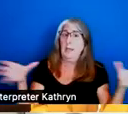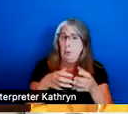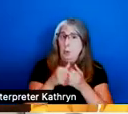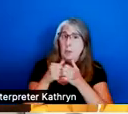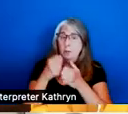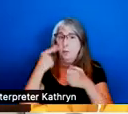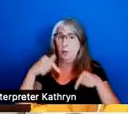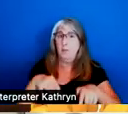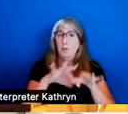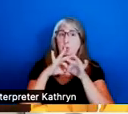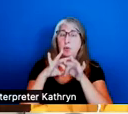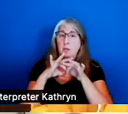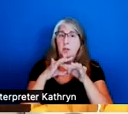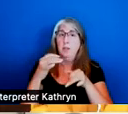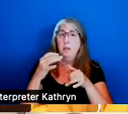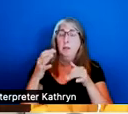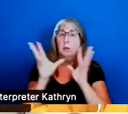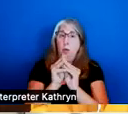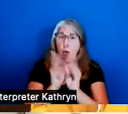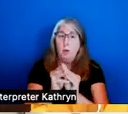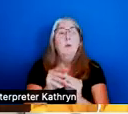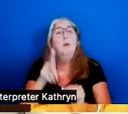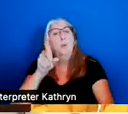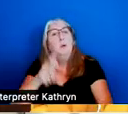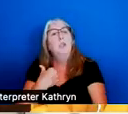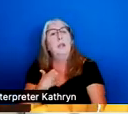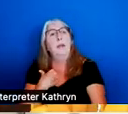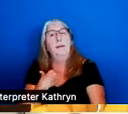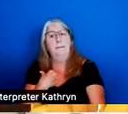unity call, that we should have something